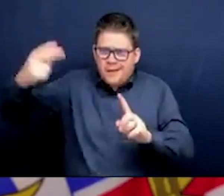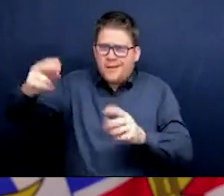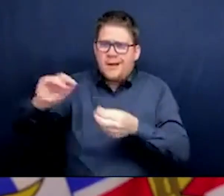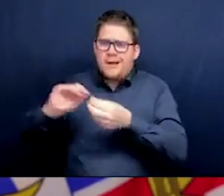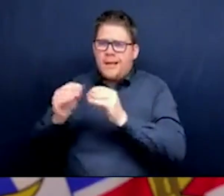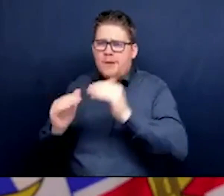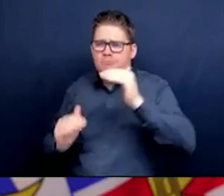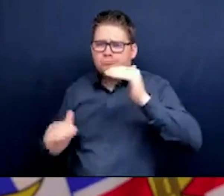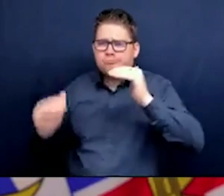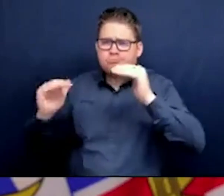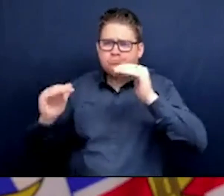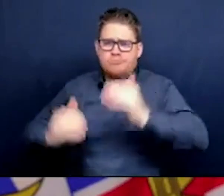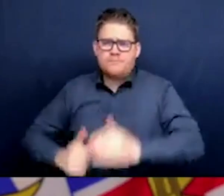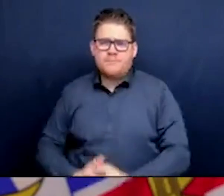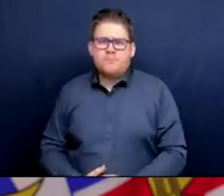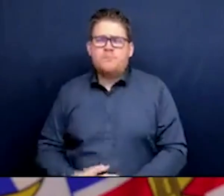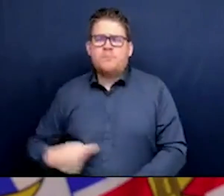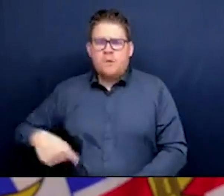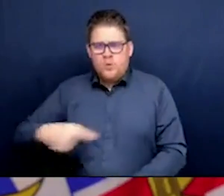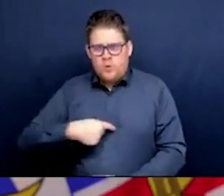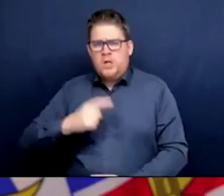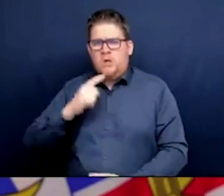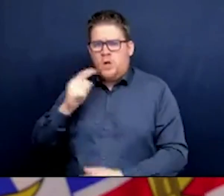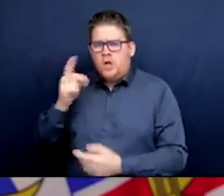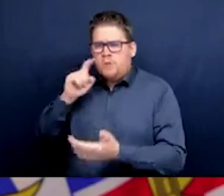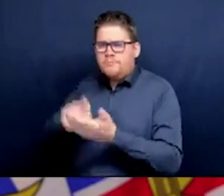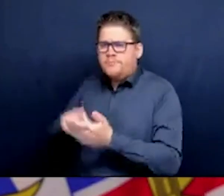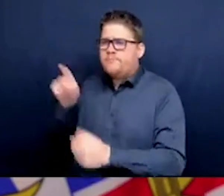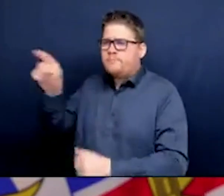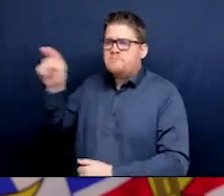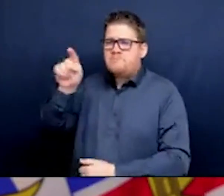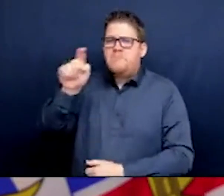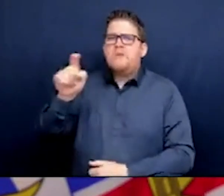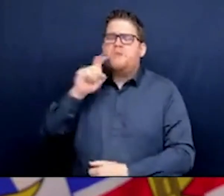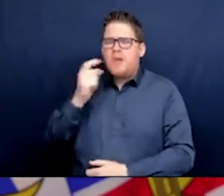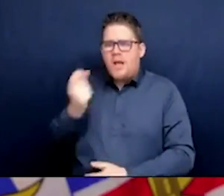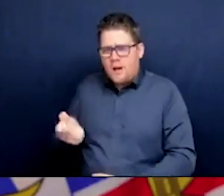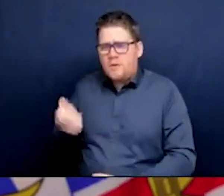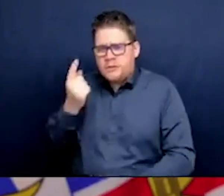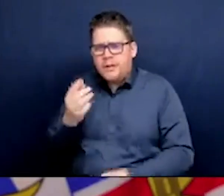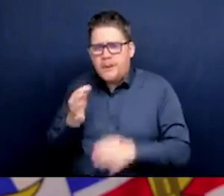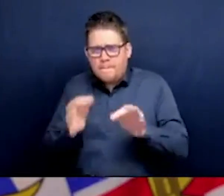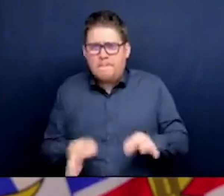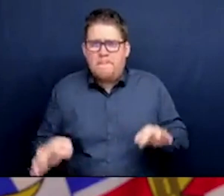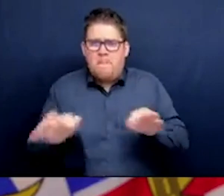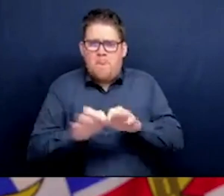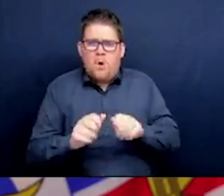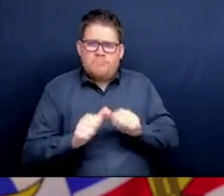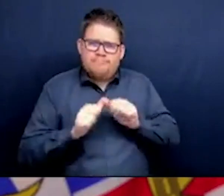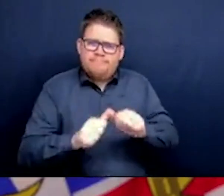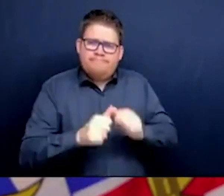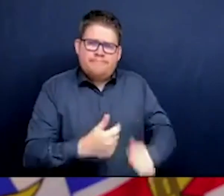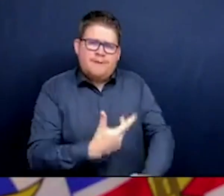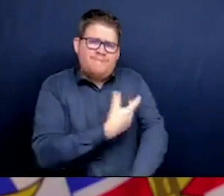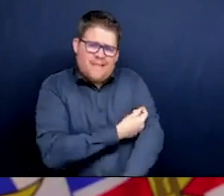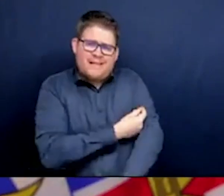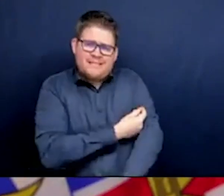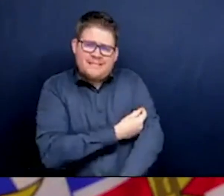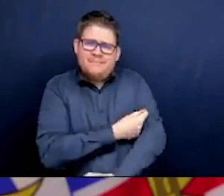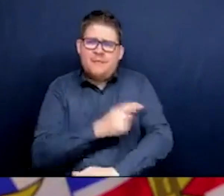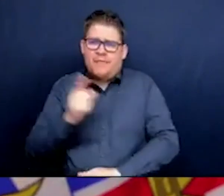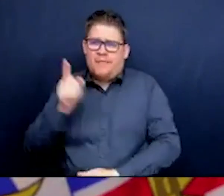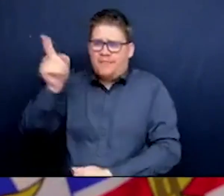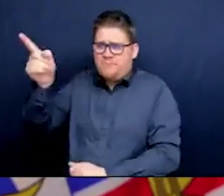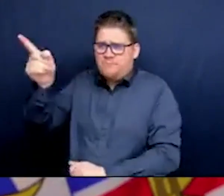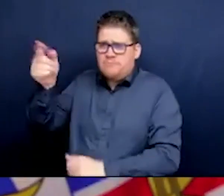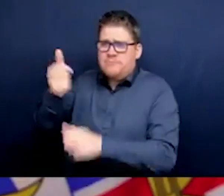board, regulated health professionals understand the value of vaccination in protecting both themselves, the people they work